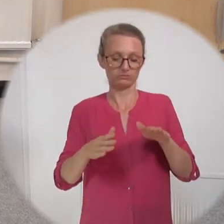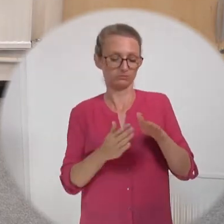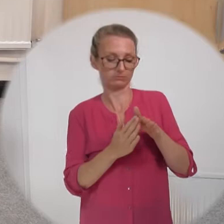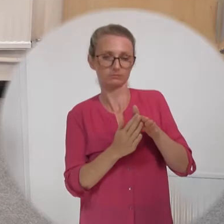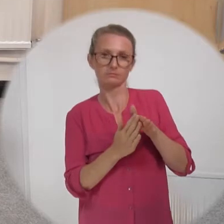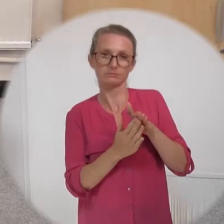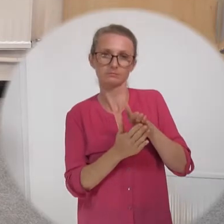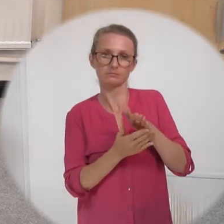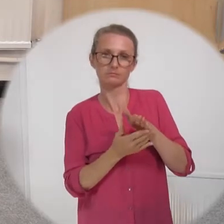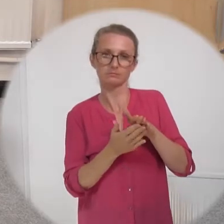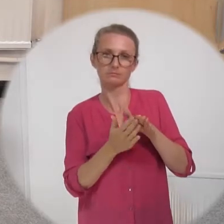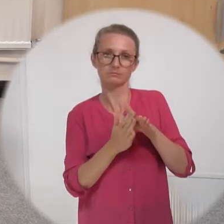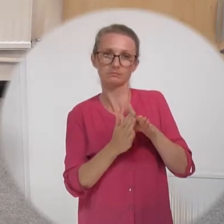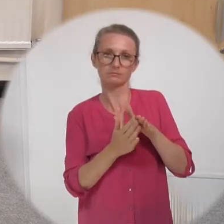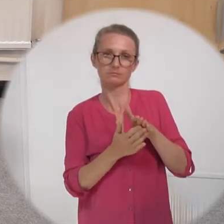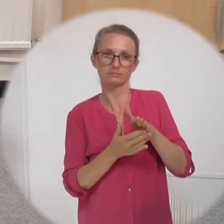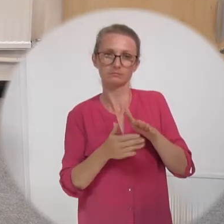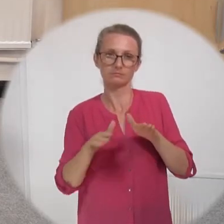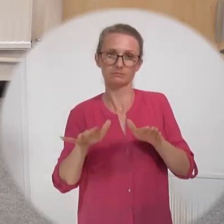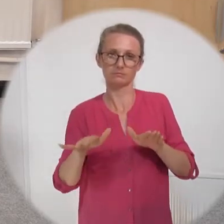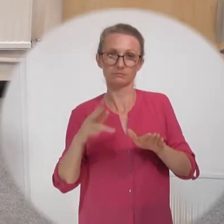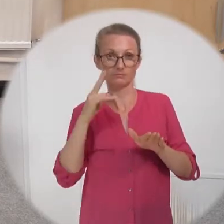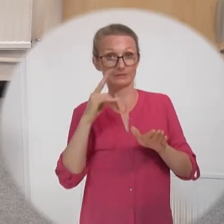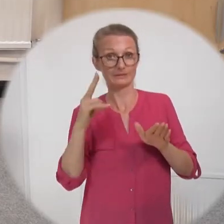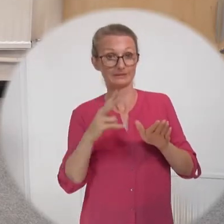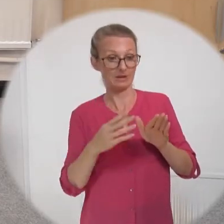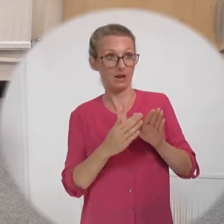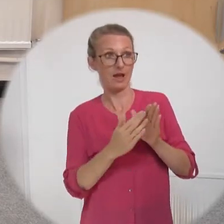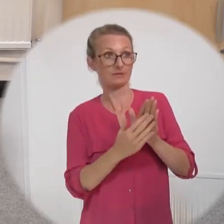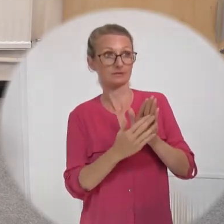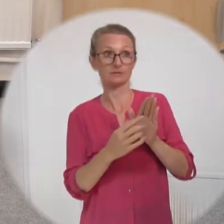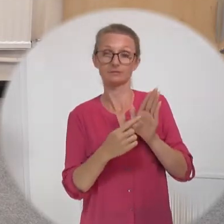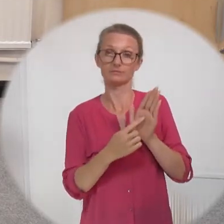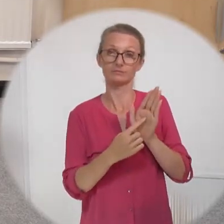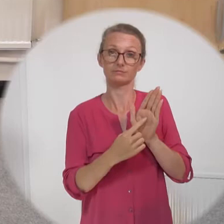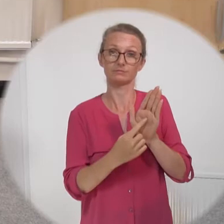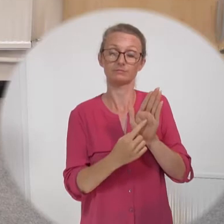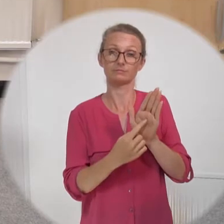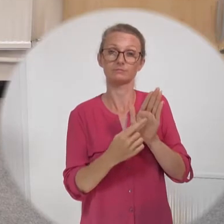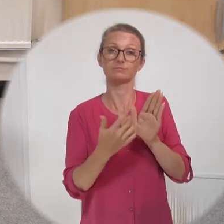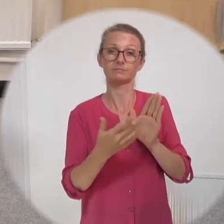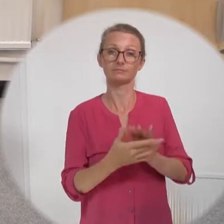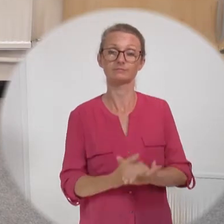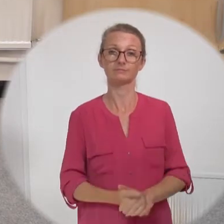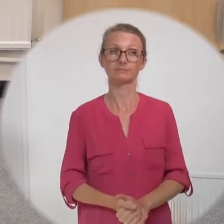saves me showing off, I'll show you with my hand. So when I'm pointing,